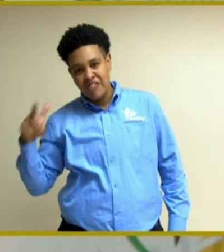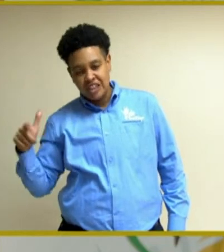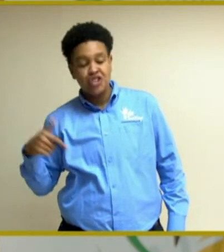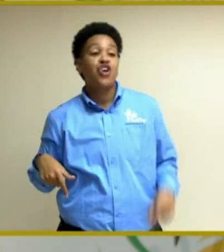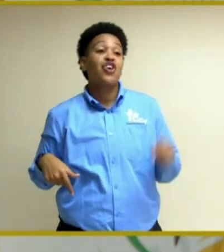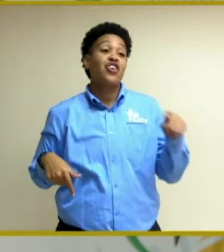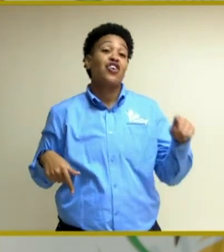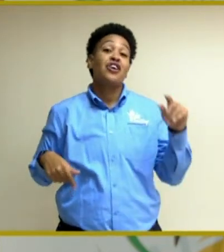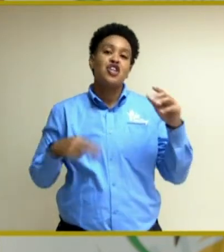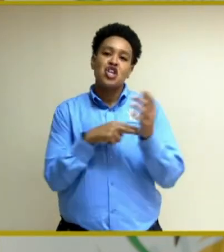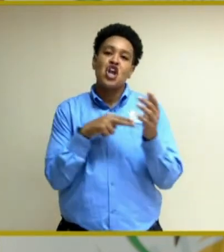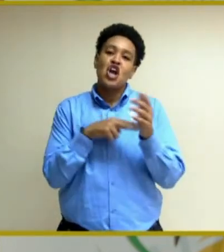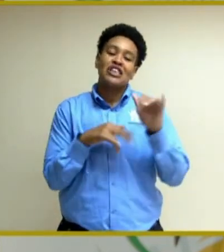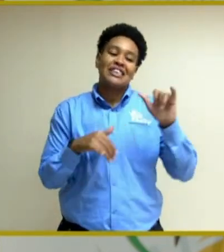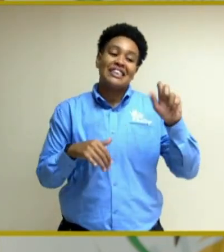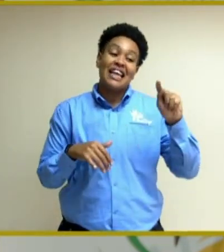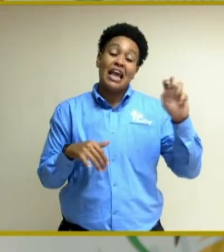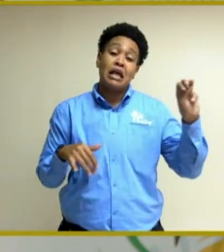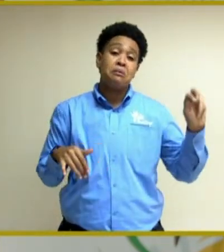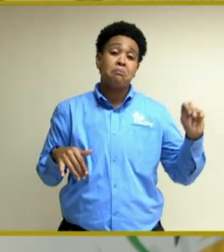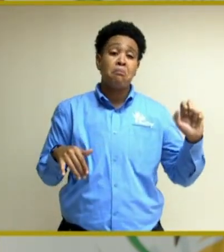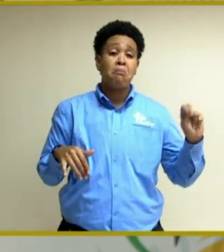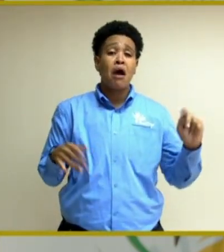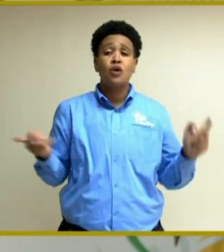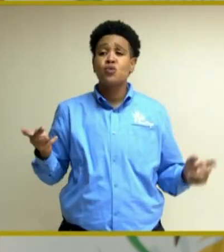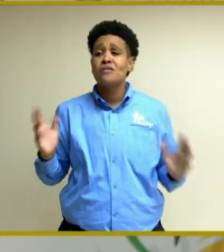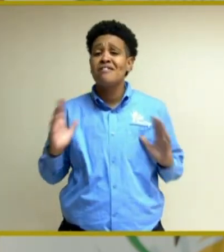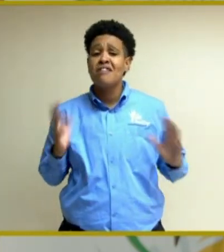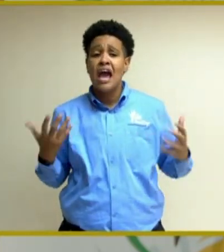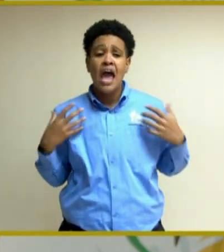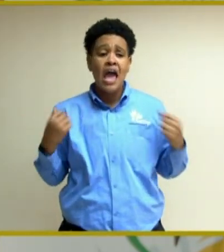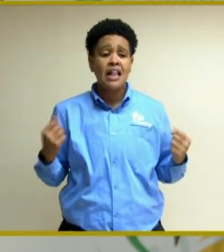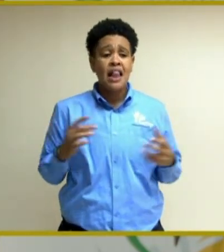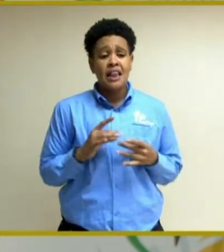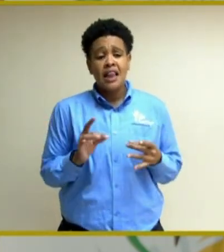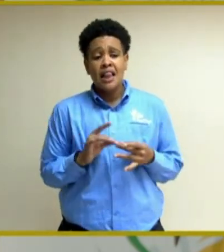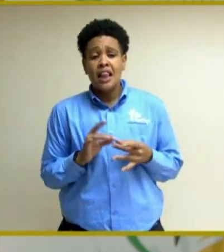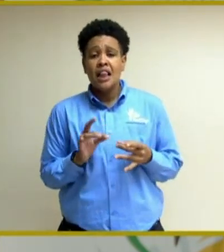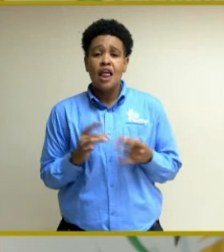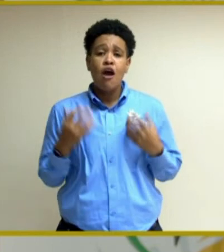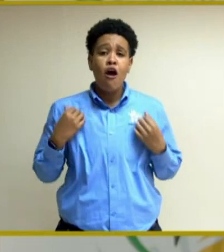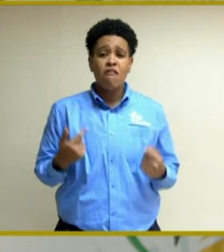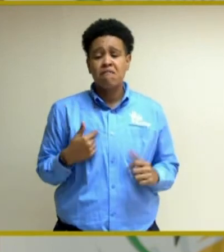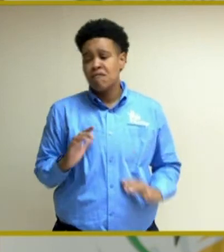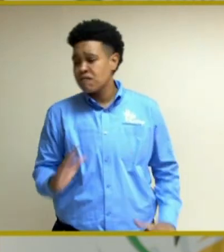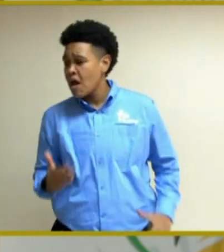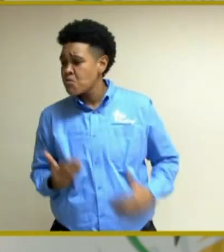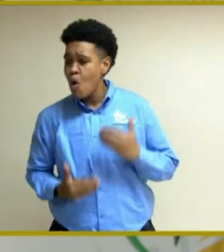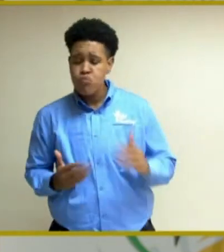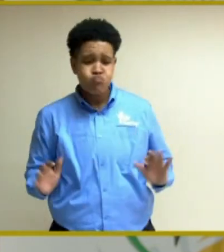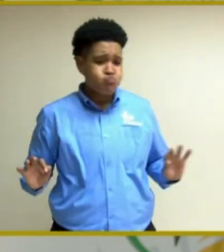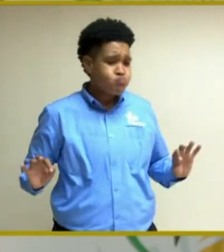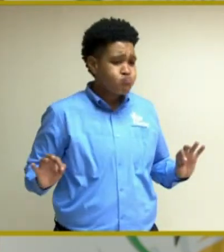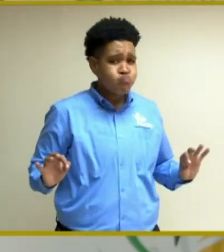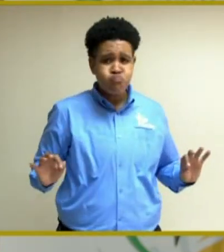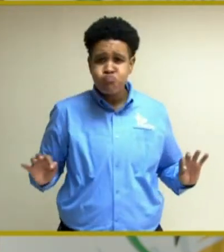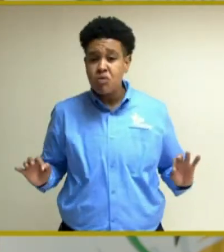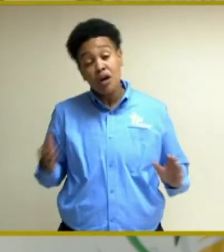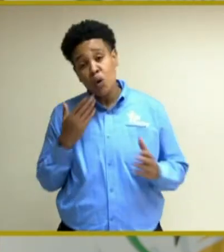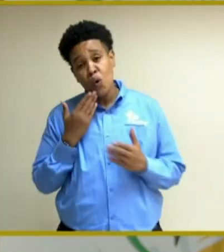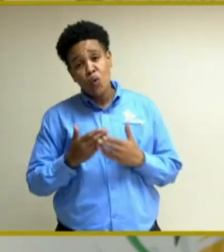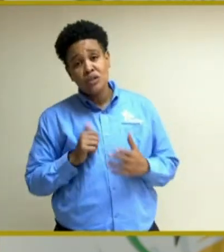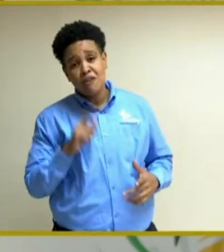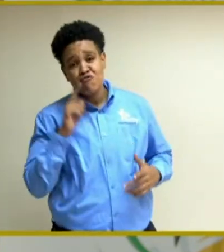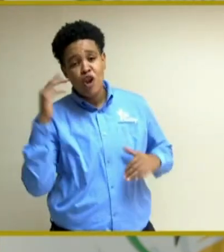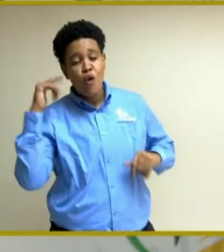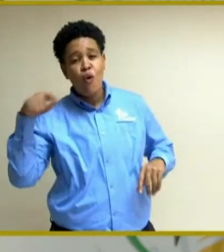Both are bubbly, healthy, and speaking confidently about the process. And that's a good thing. And I really hope